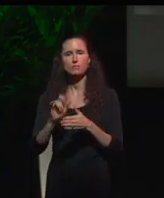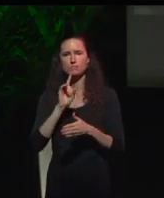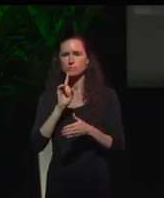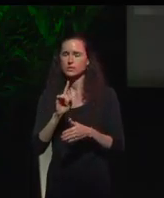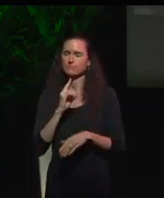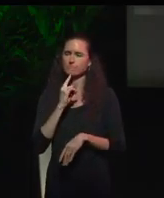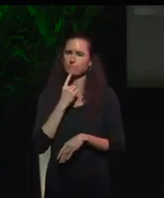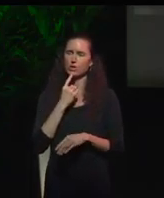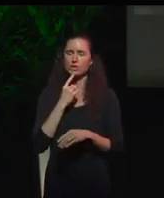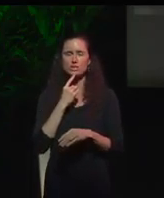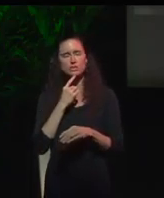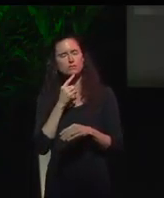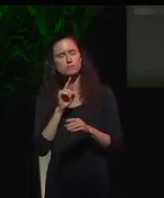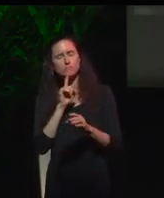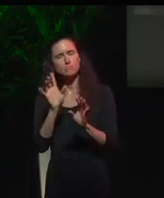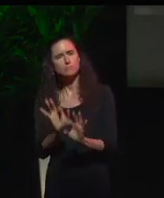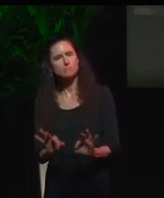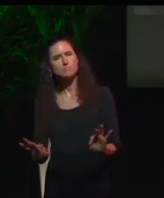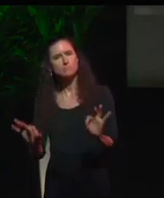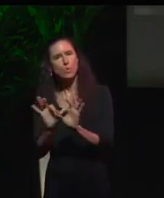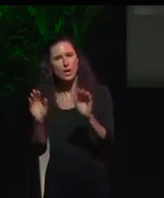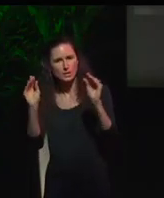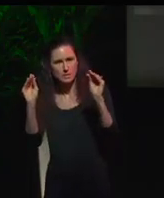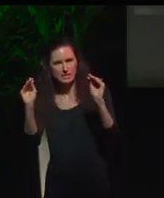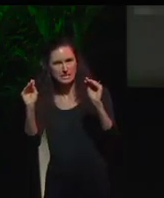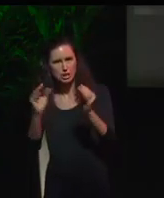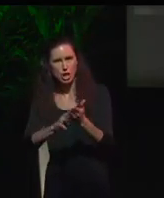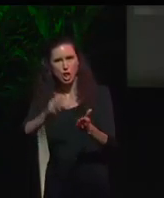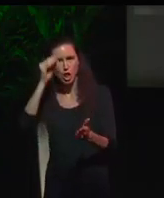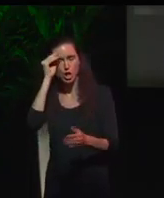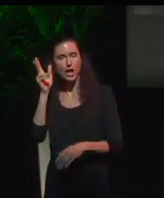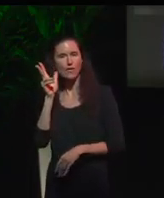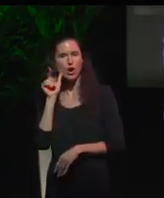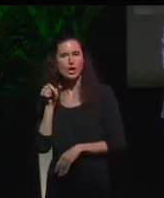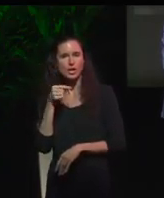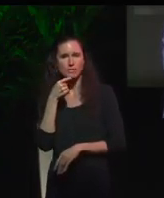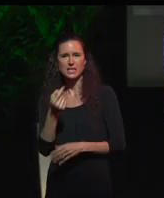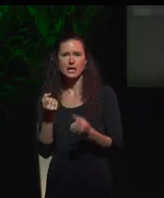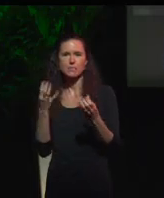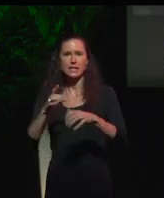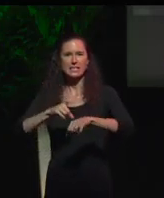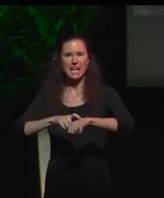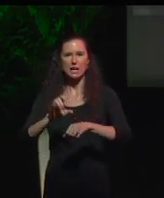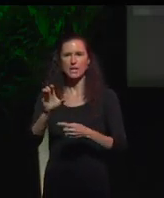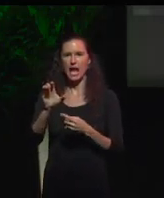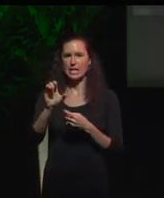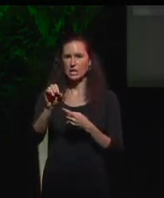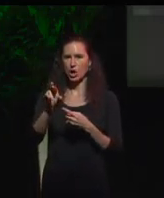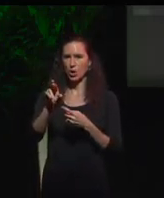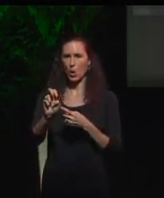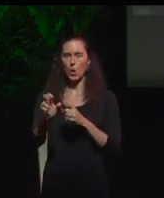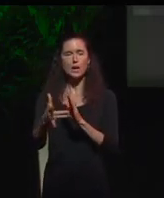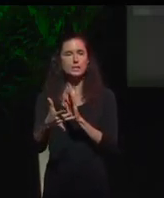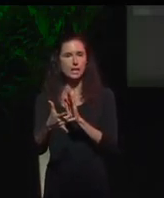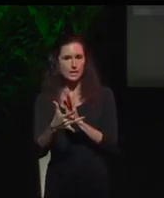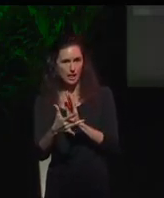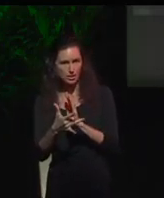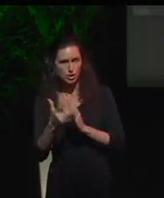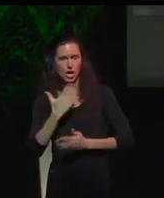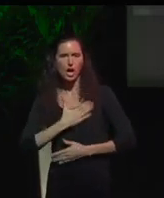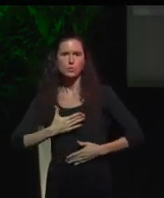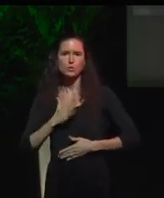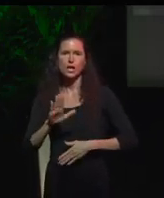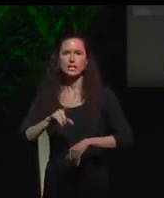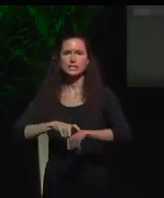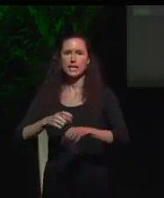of teaching and learning, which I've heard him many times refer to as our core technology. I appreciate his time